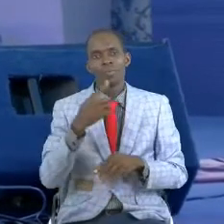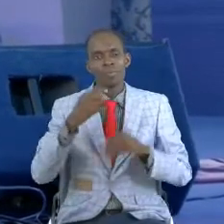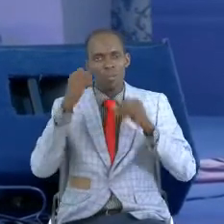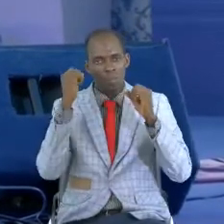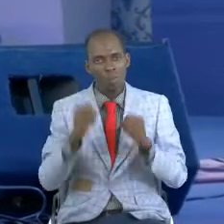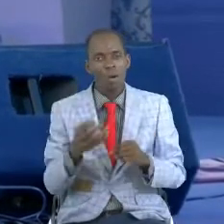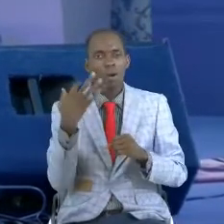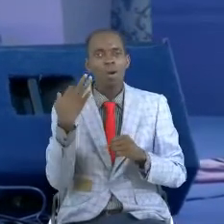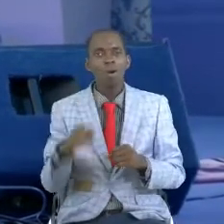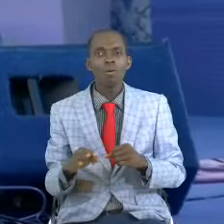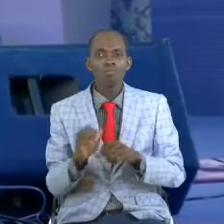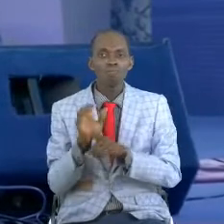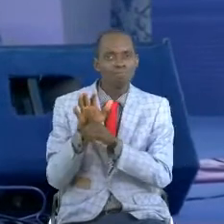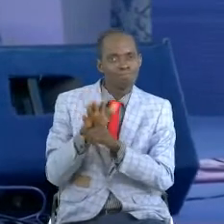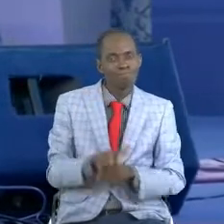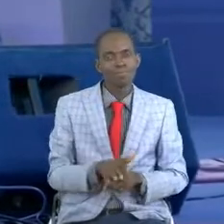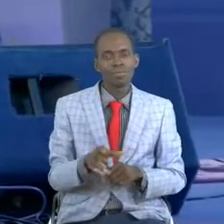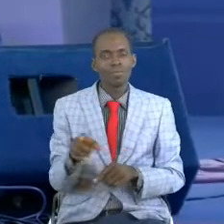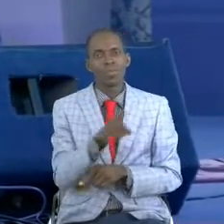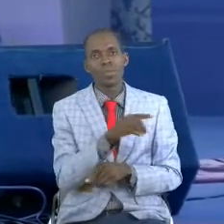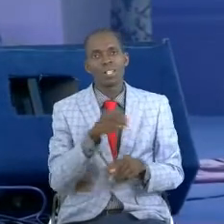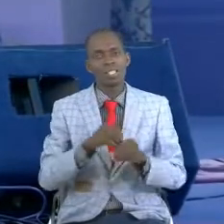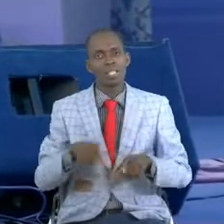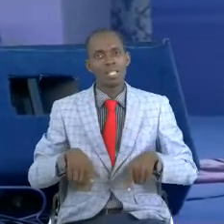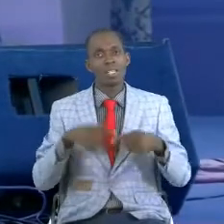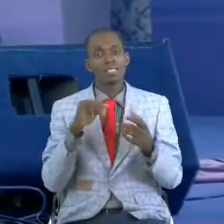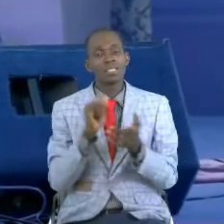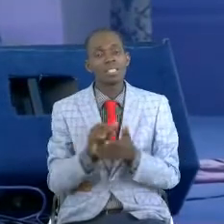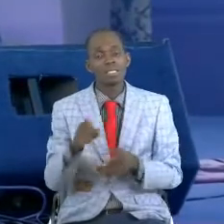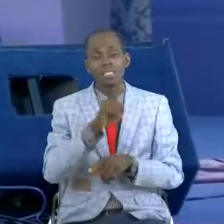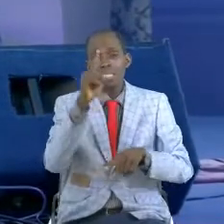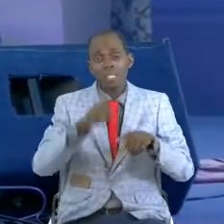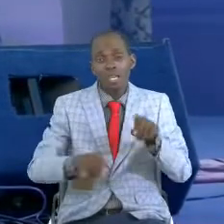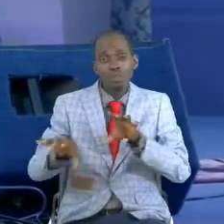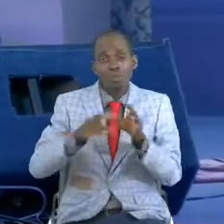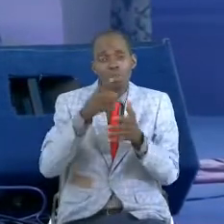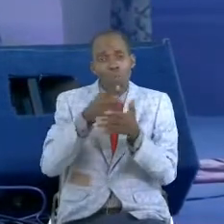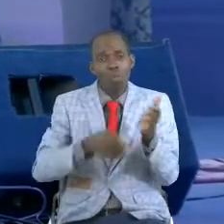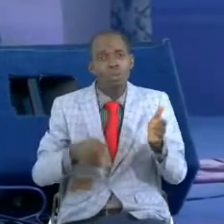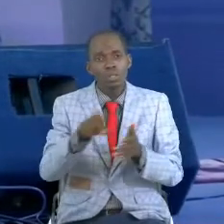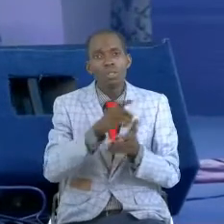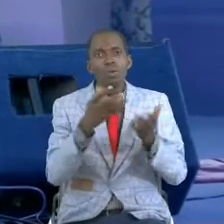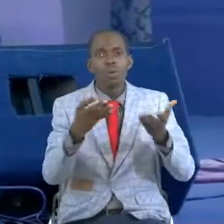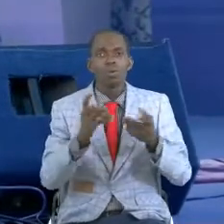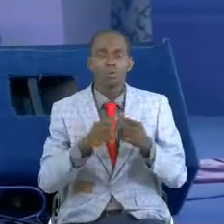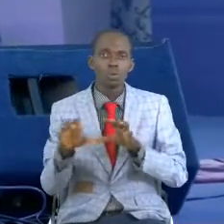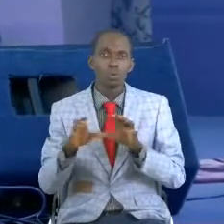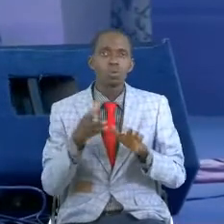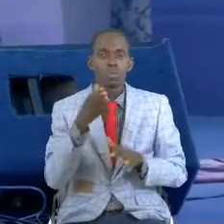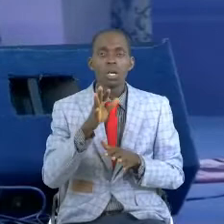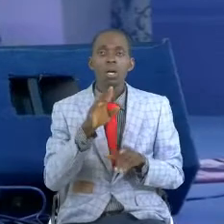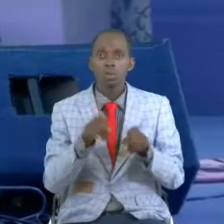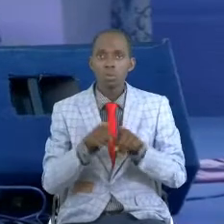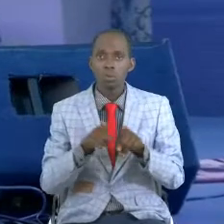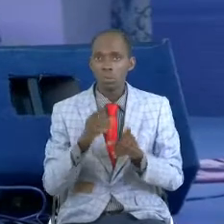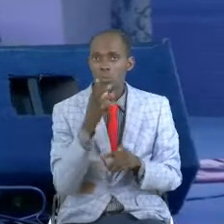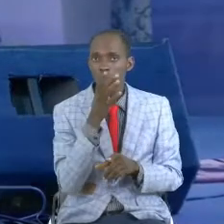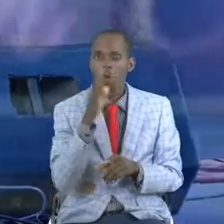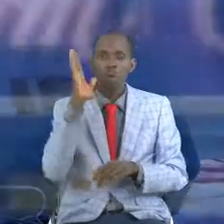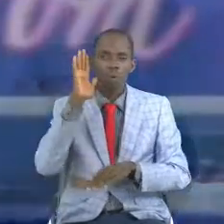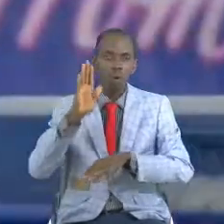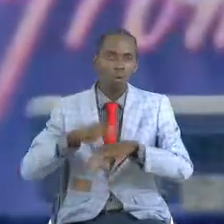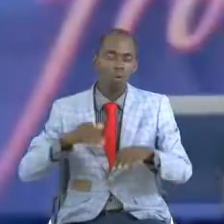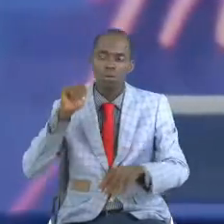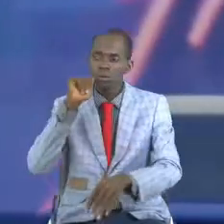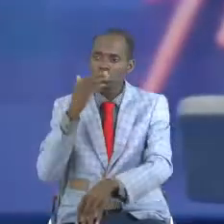in their lives, that they couldn't do what they ought to do. There are mothers that will call their daughters and say, my daughter,